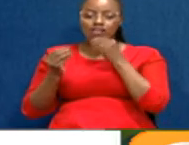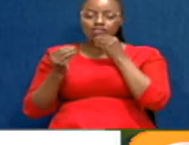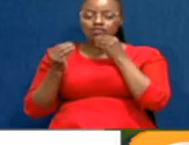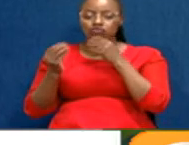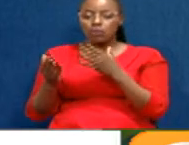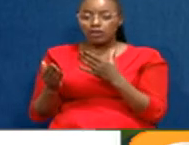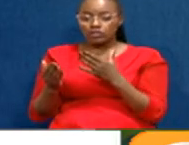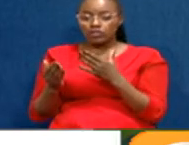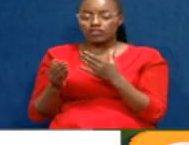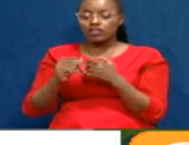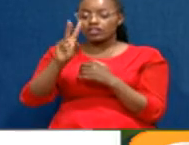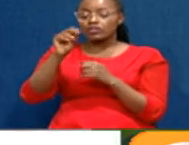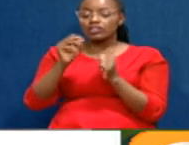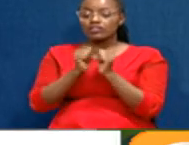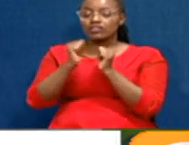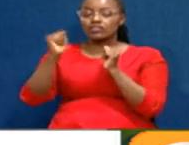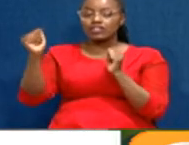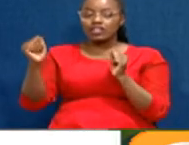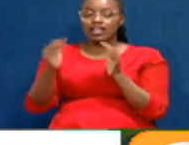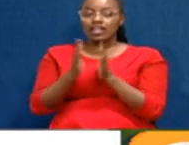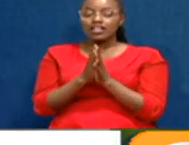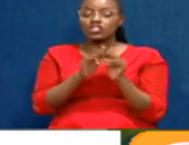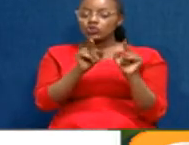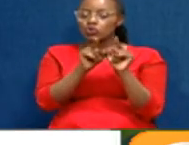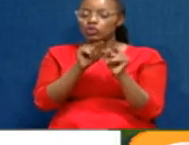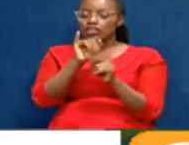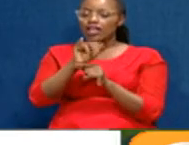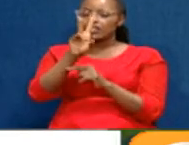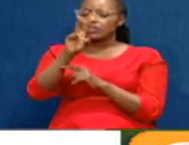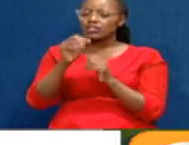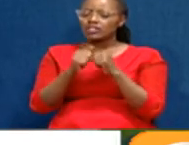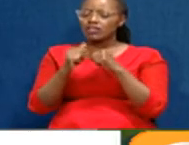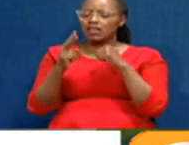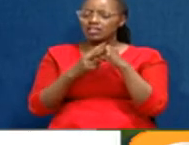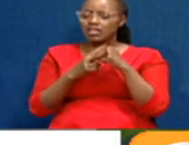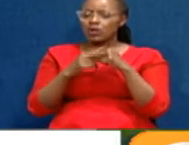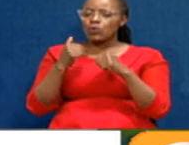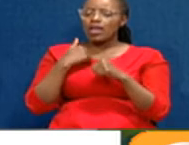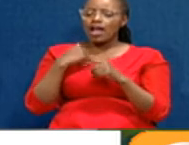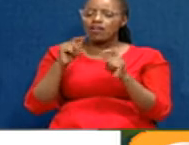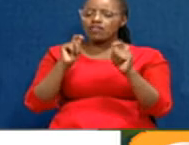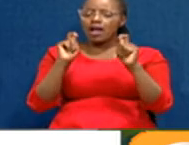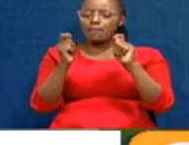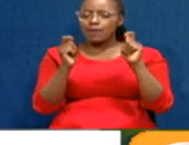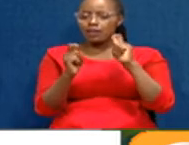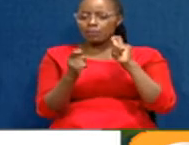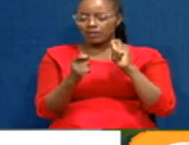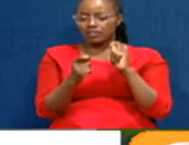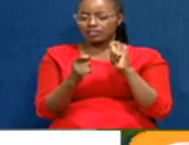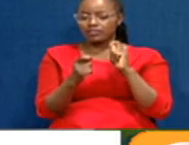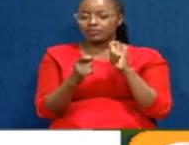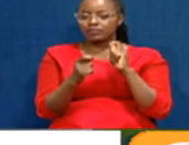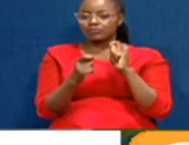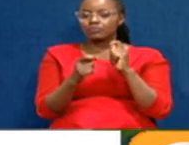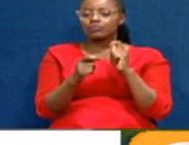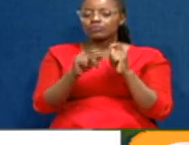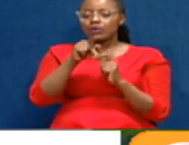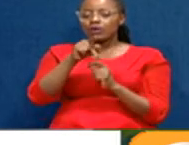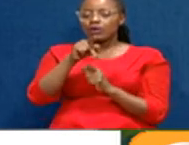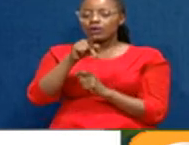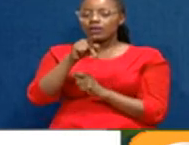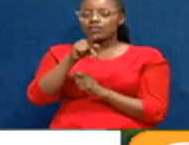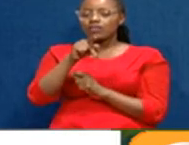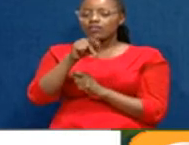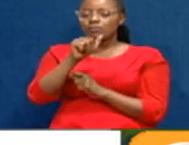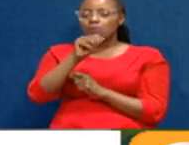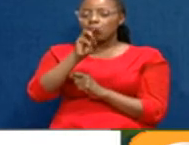information in 2015. And it's been 2017 also, we had an amendment to the Pokama Act to